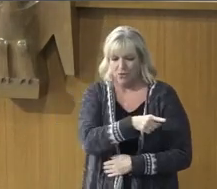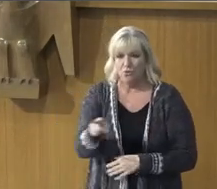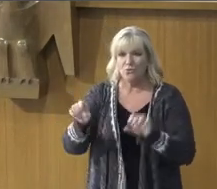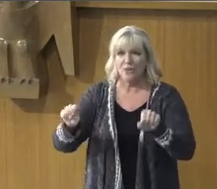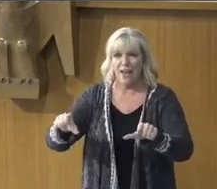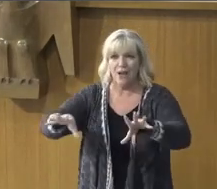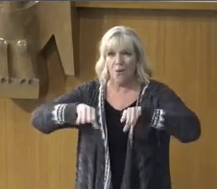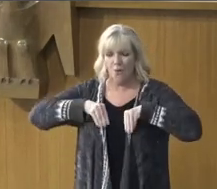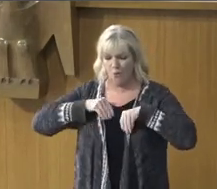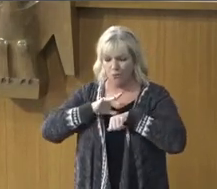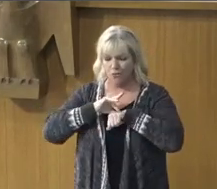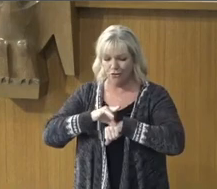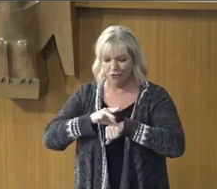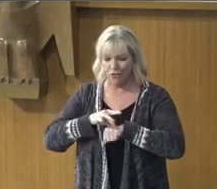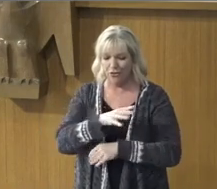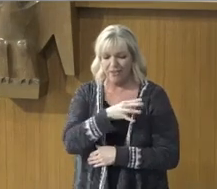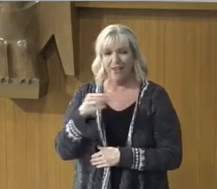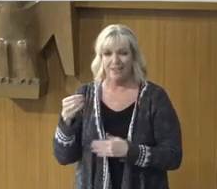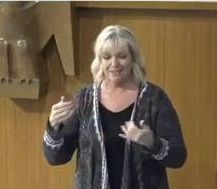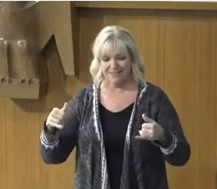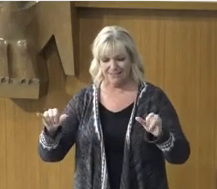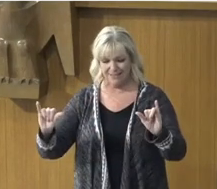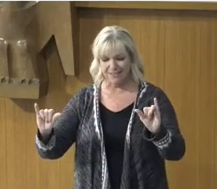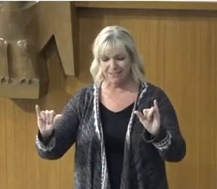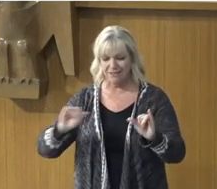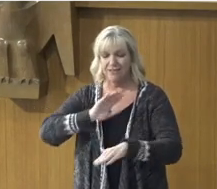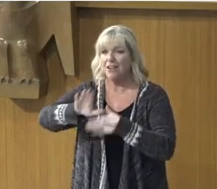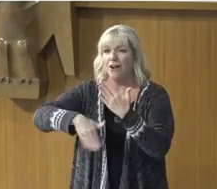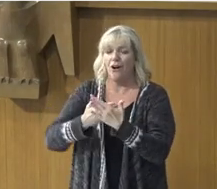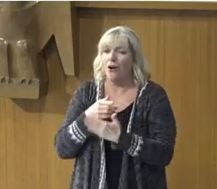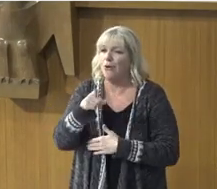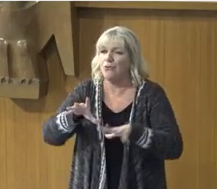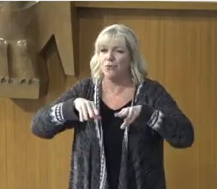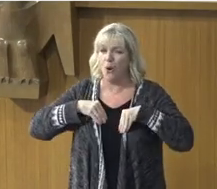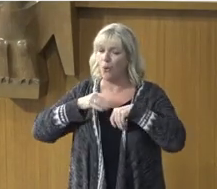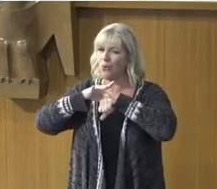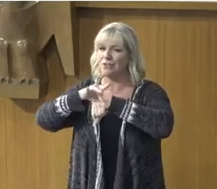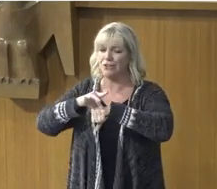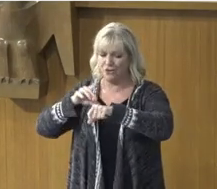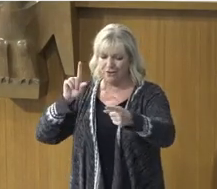the earth and still All you will own is earth until